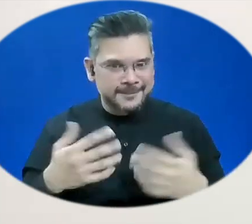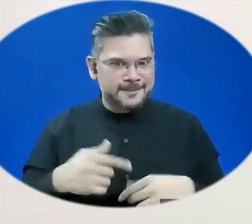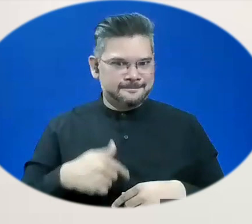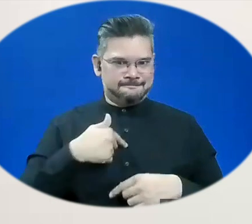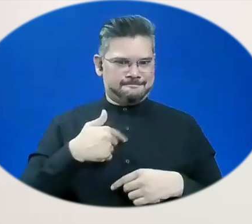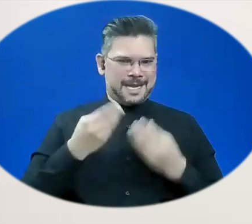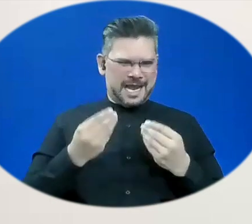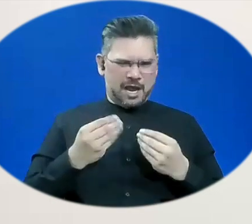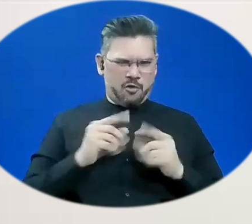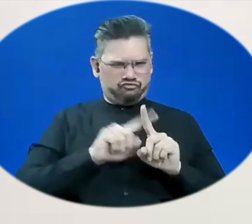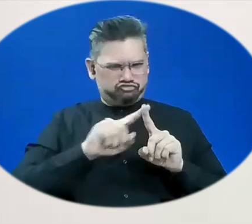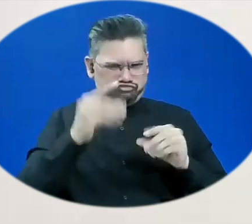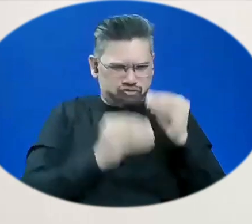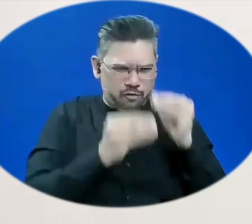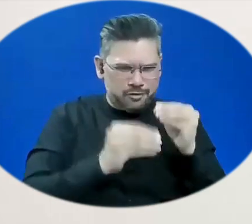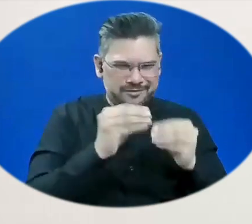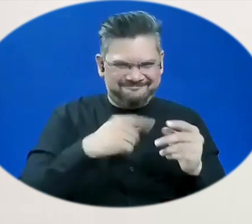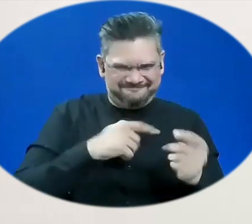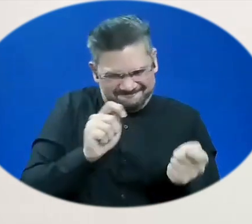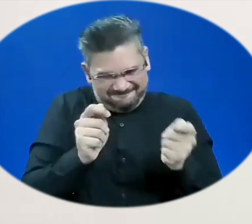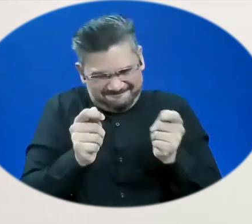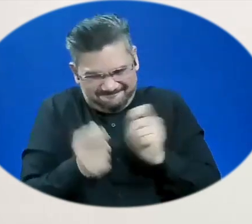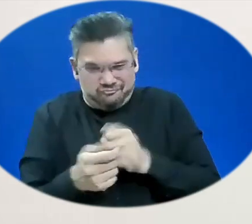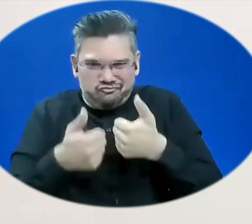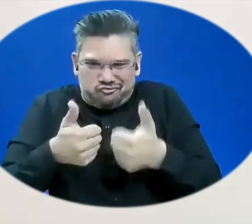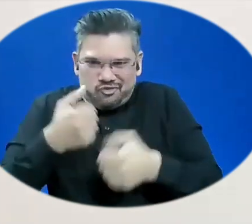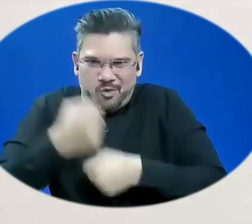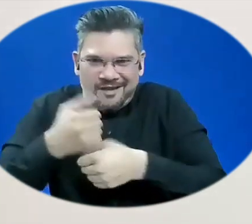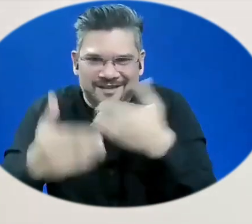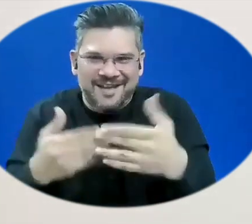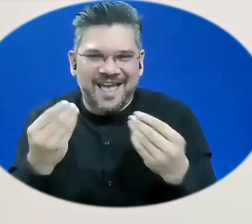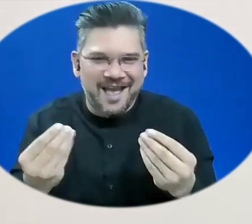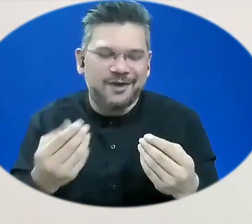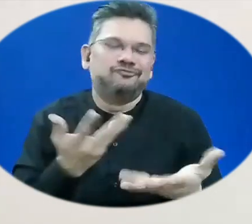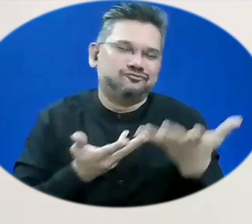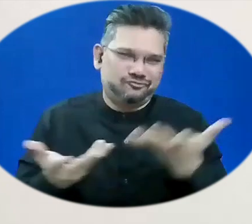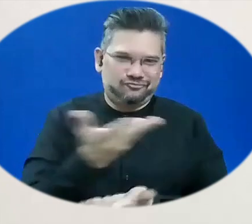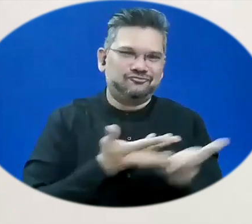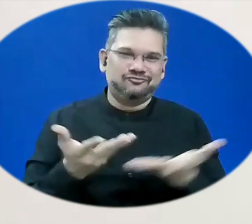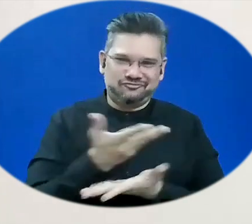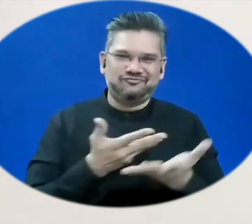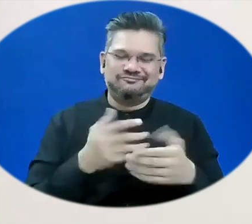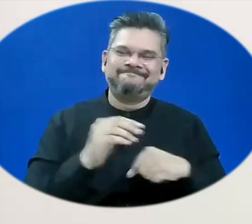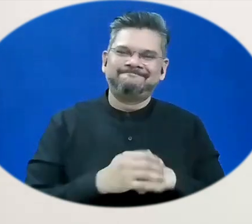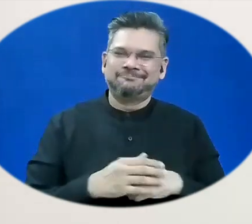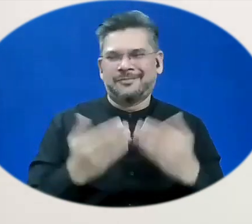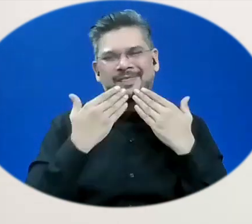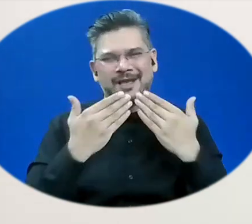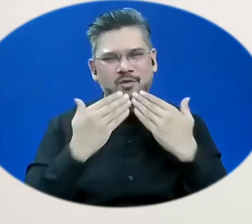into impactful actions. Thank you all once again. Let us make this gathering engaging and